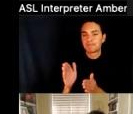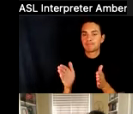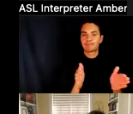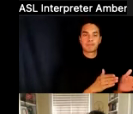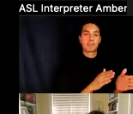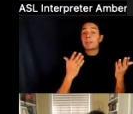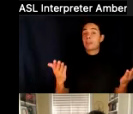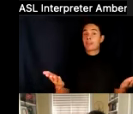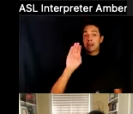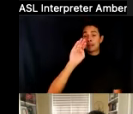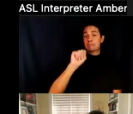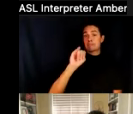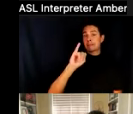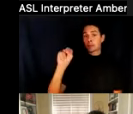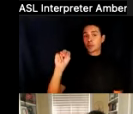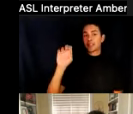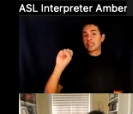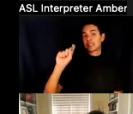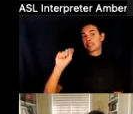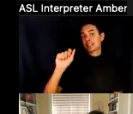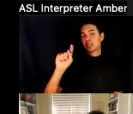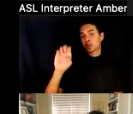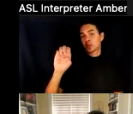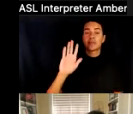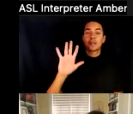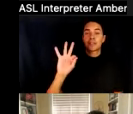So Minnesota statute